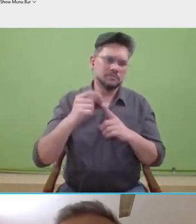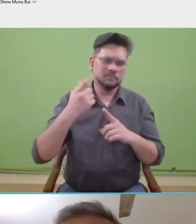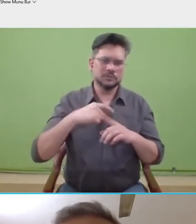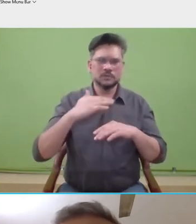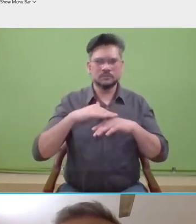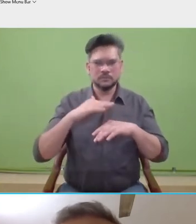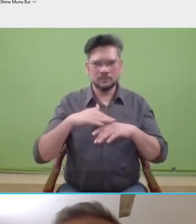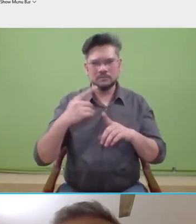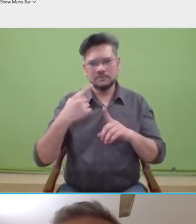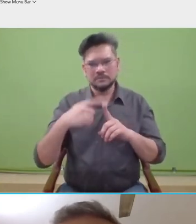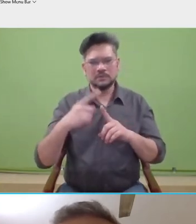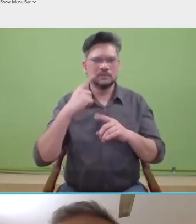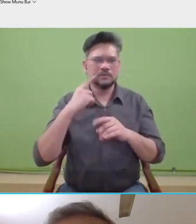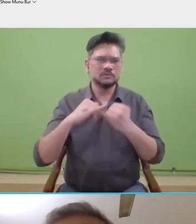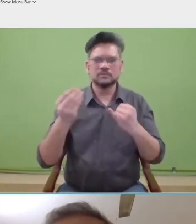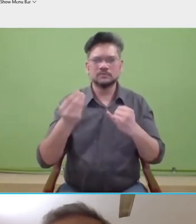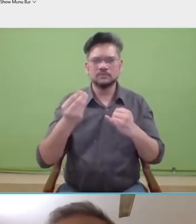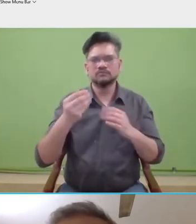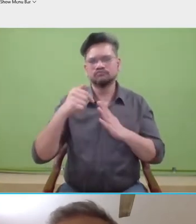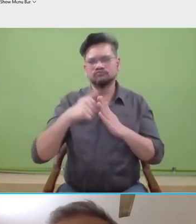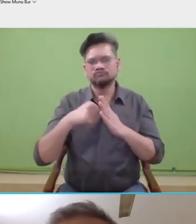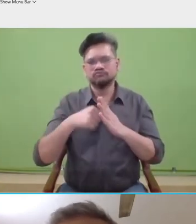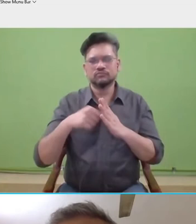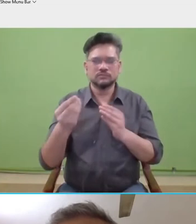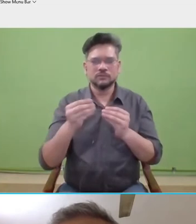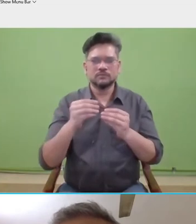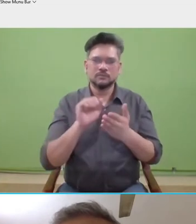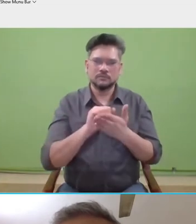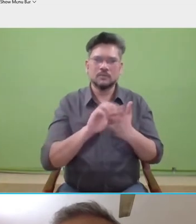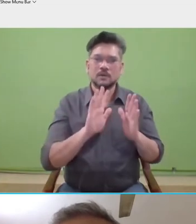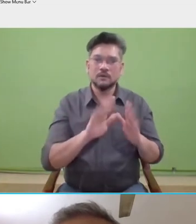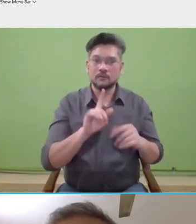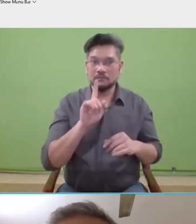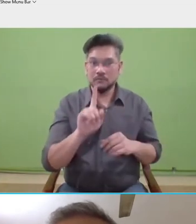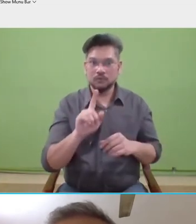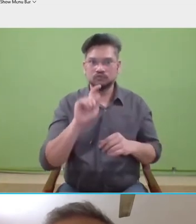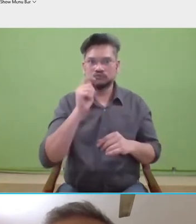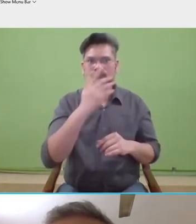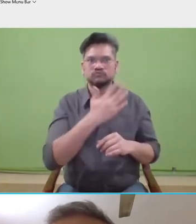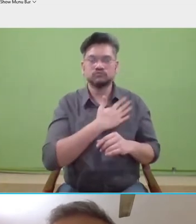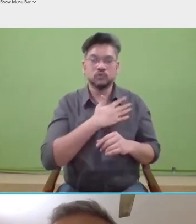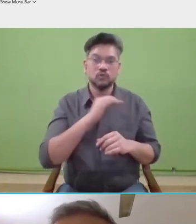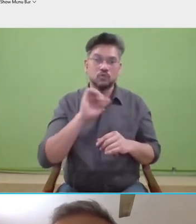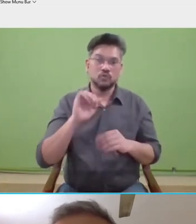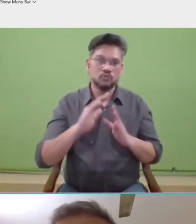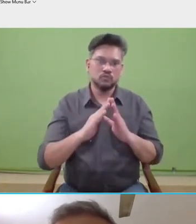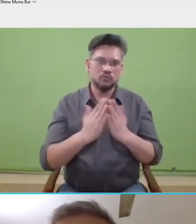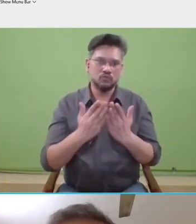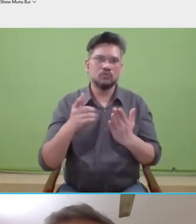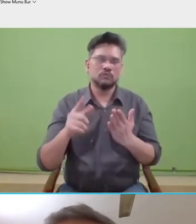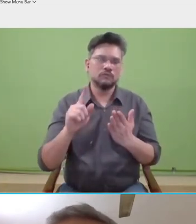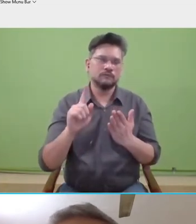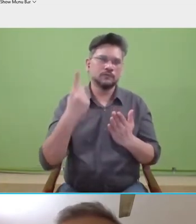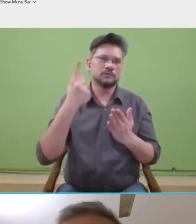on sign language but ulrike's book uh was the first one which established